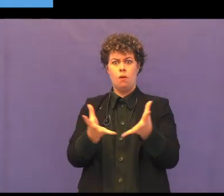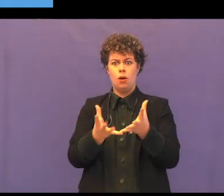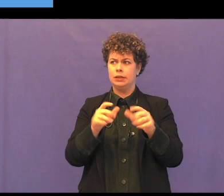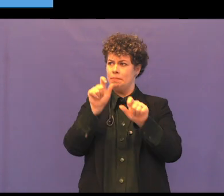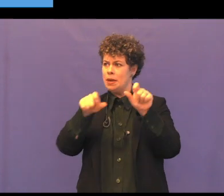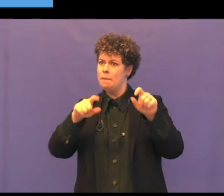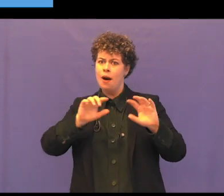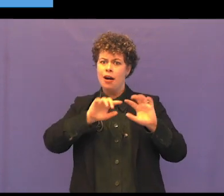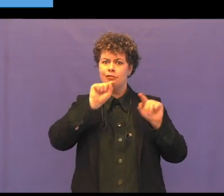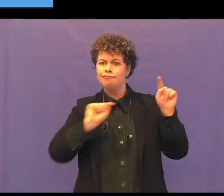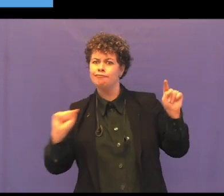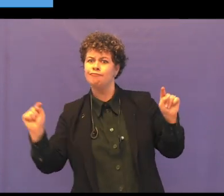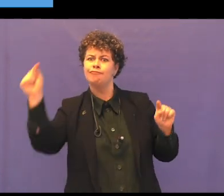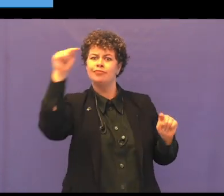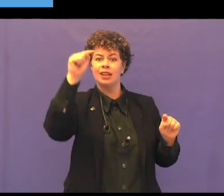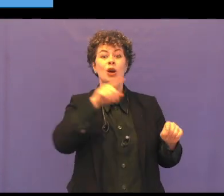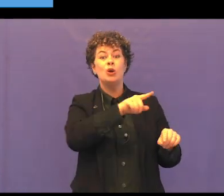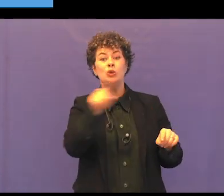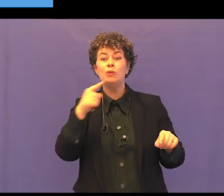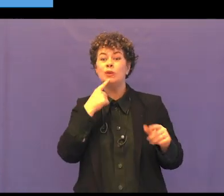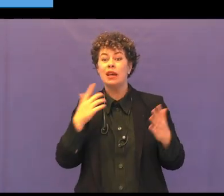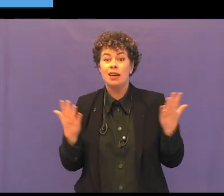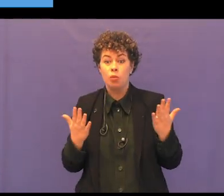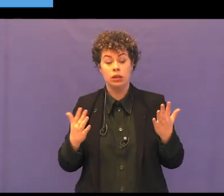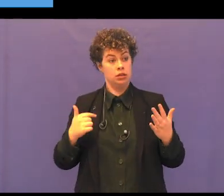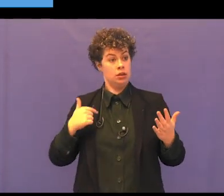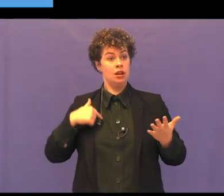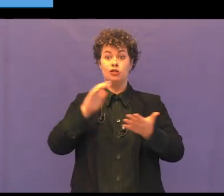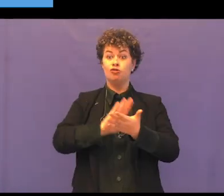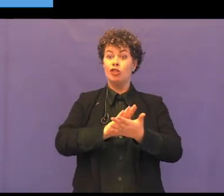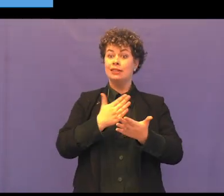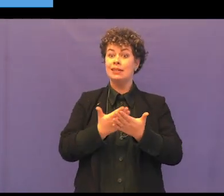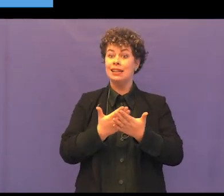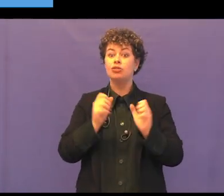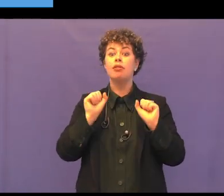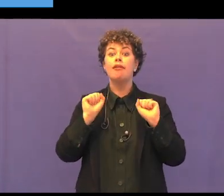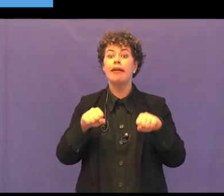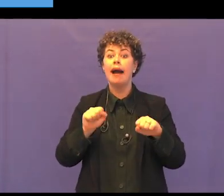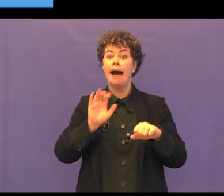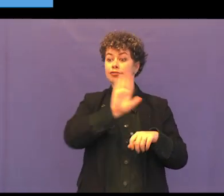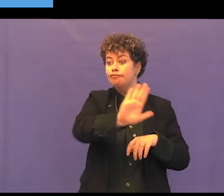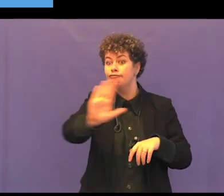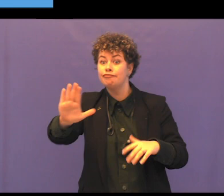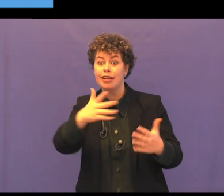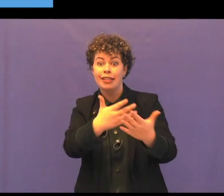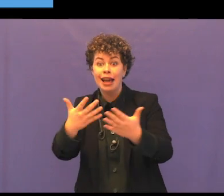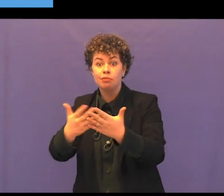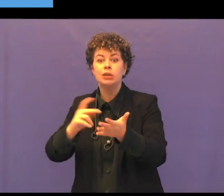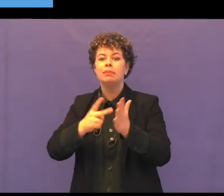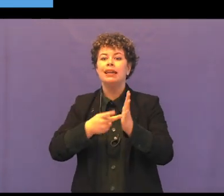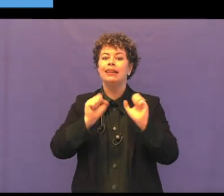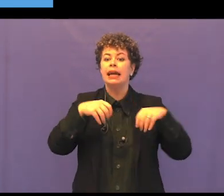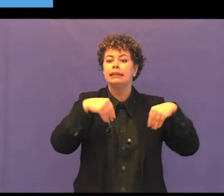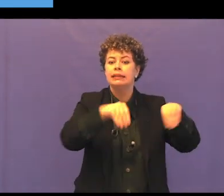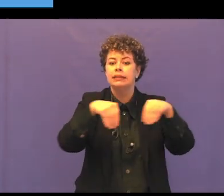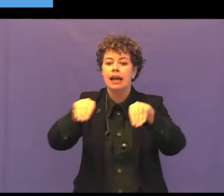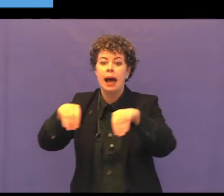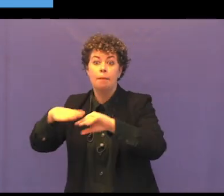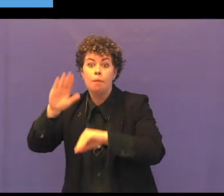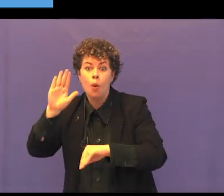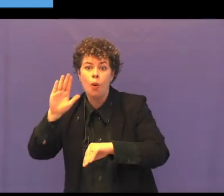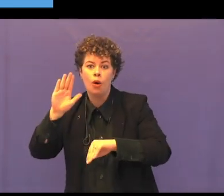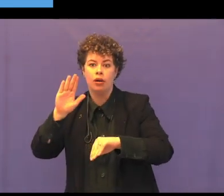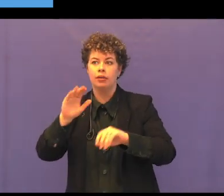goods and services to more and more people in more and more areas of the planet. That's the kind of raison d'etre of